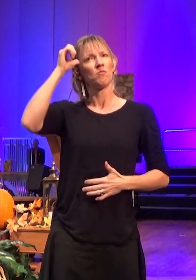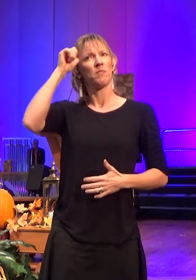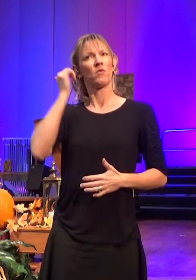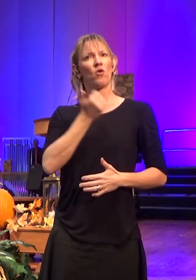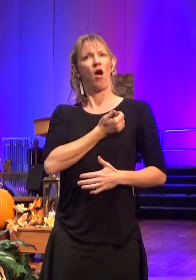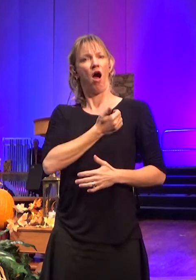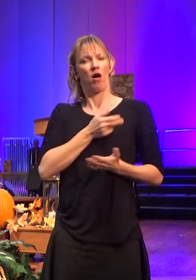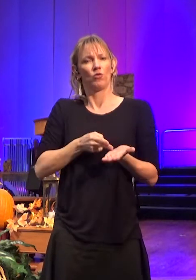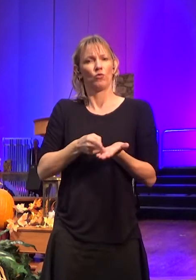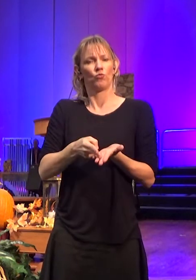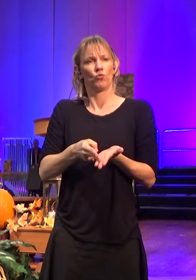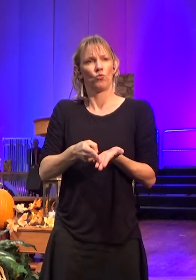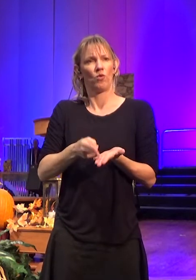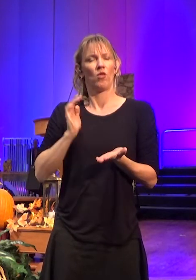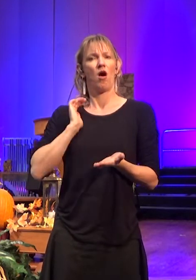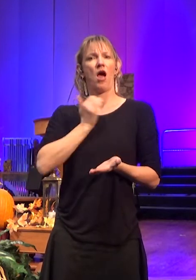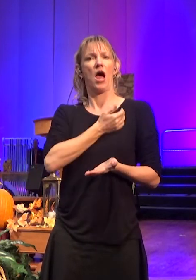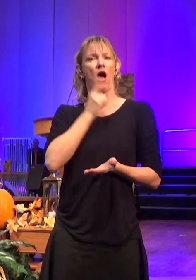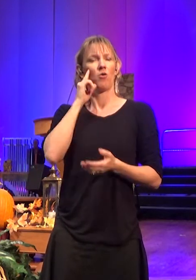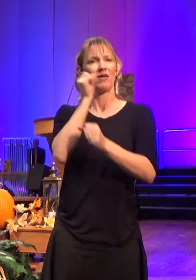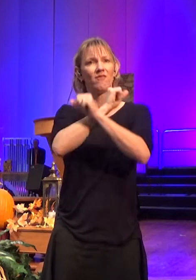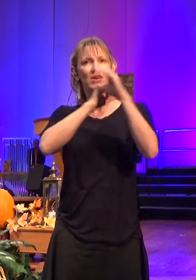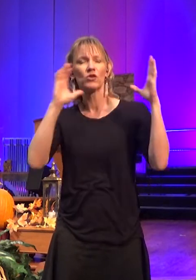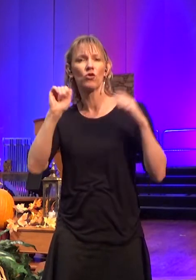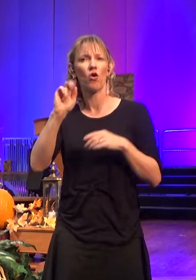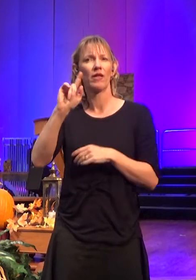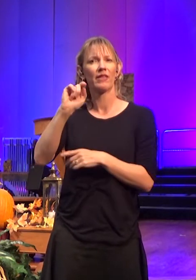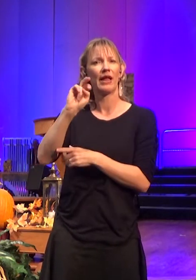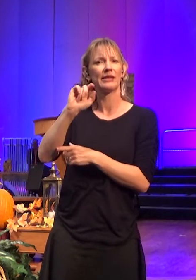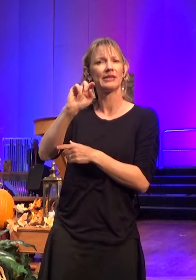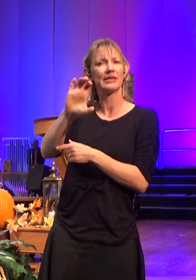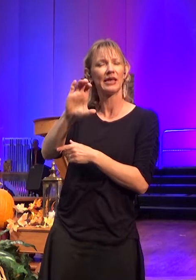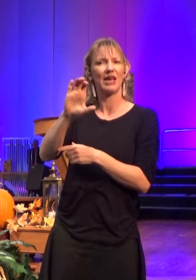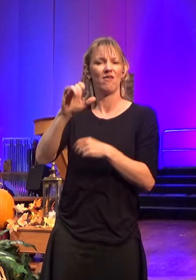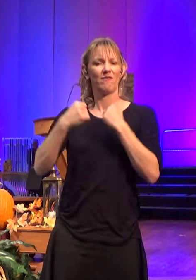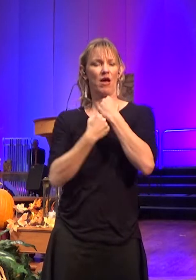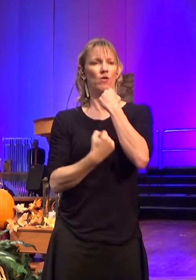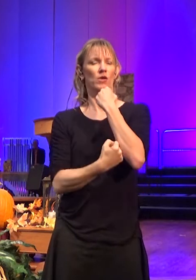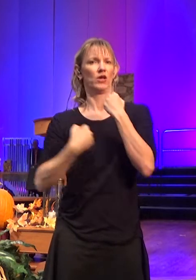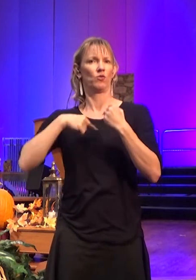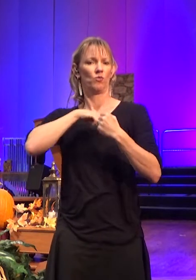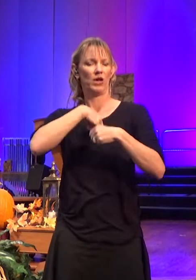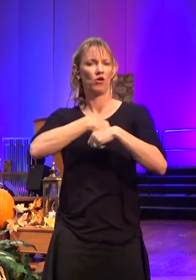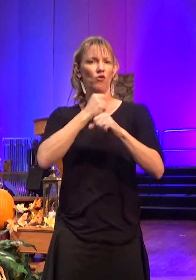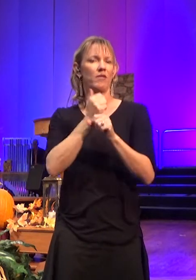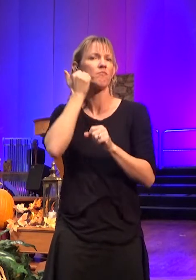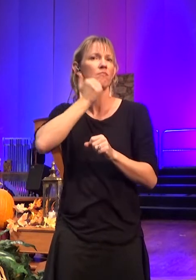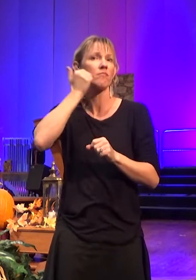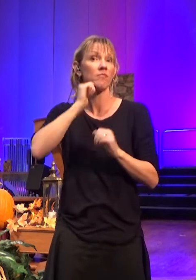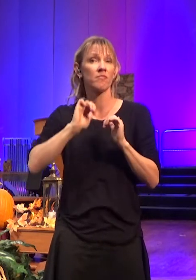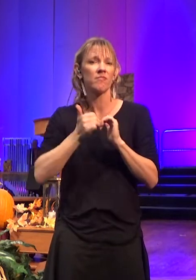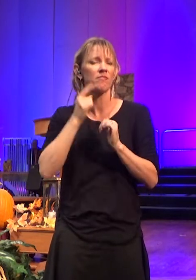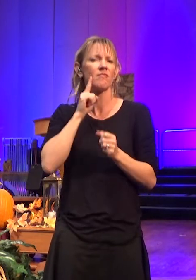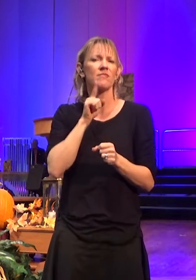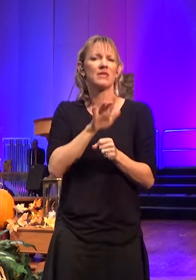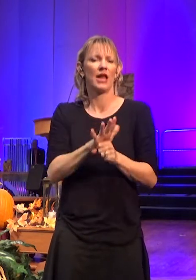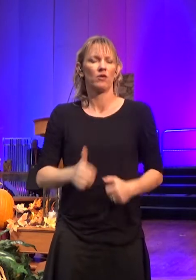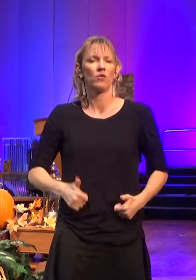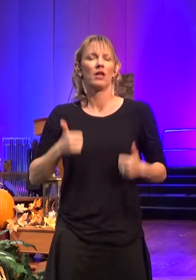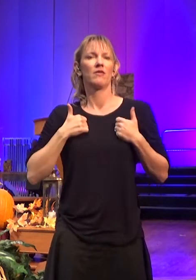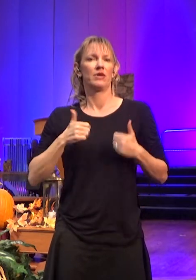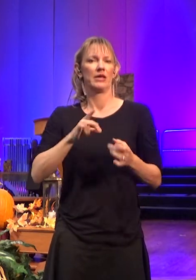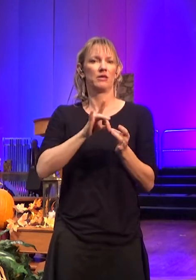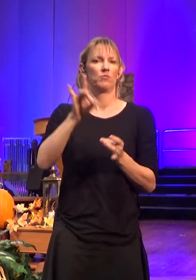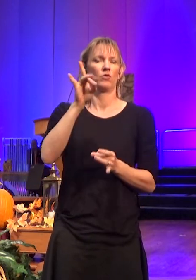remember our authentic truth, our authentic vision, the authentic foundation that we build each day by dedicating ourselves to living a